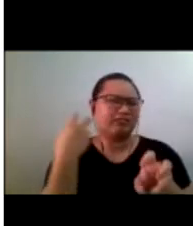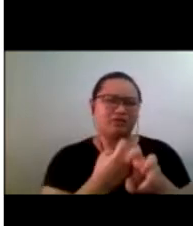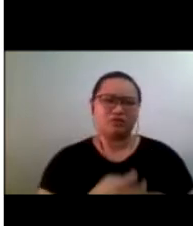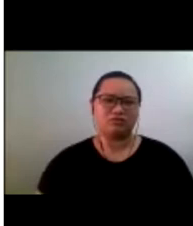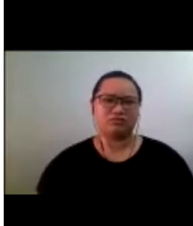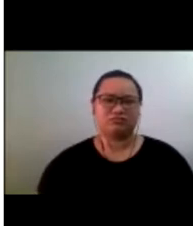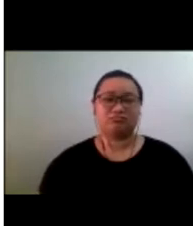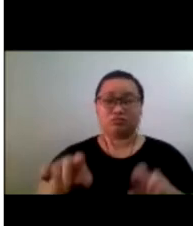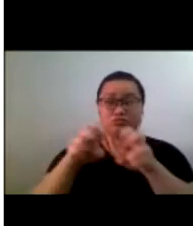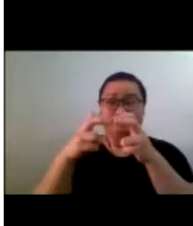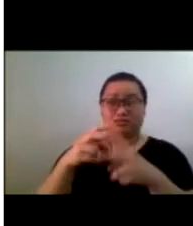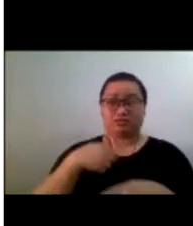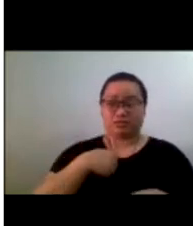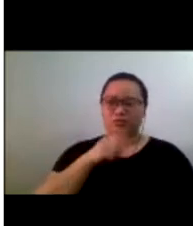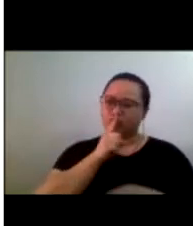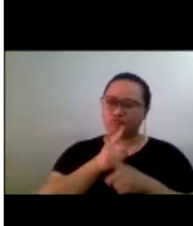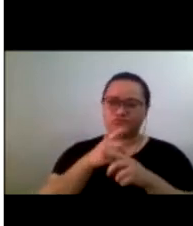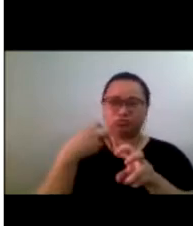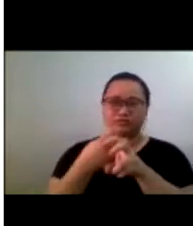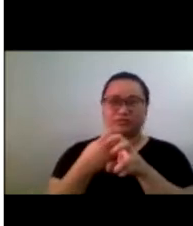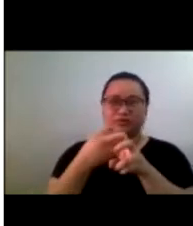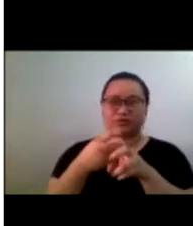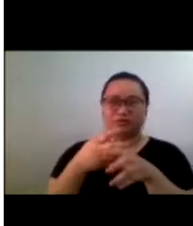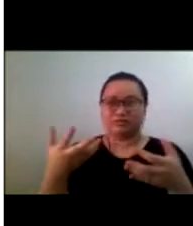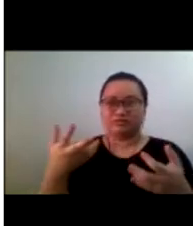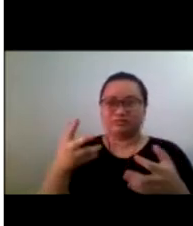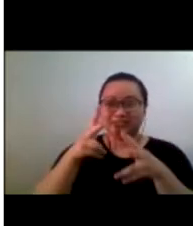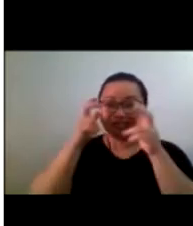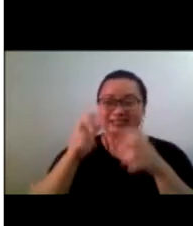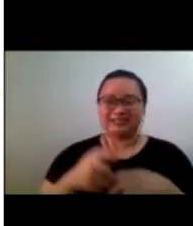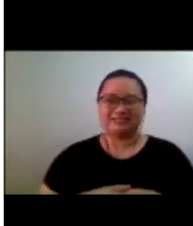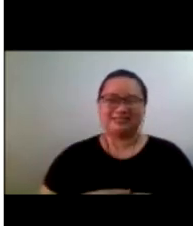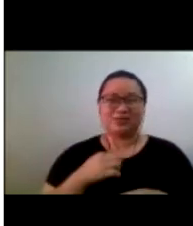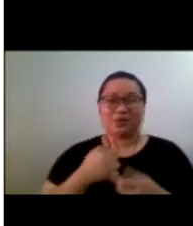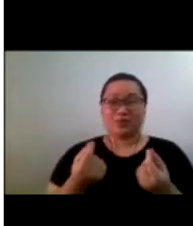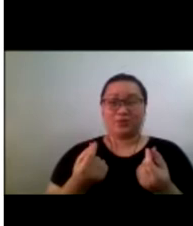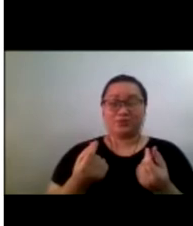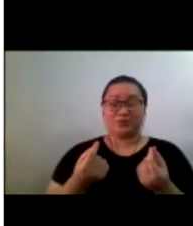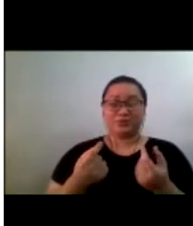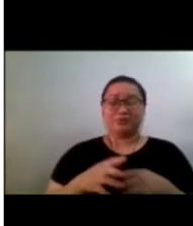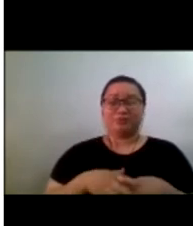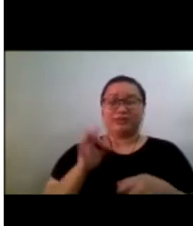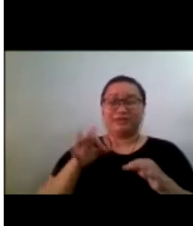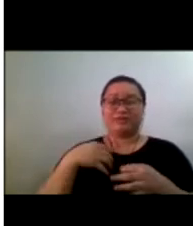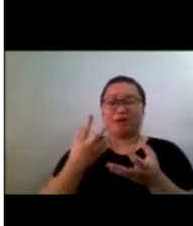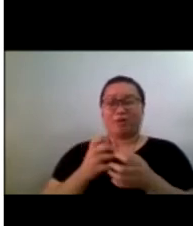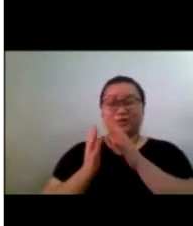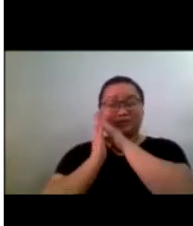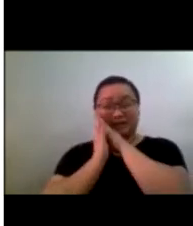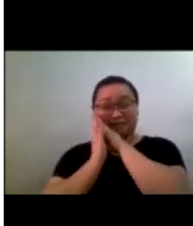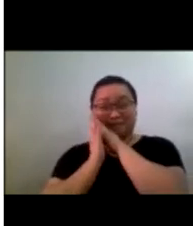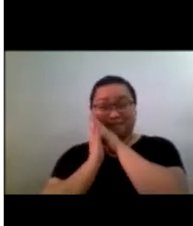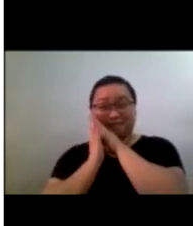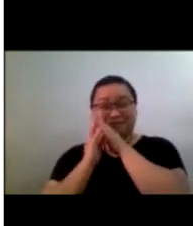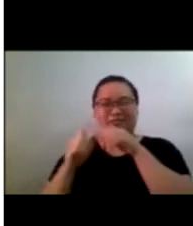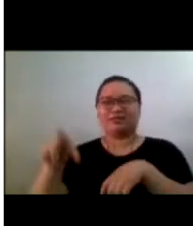want me to fall asleep, just I would turn on a lecture video and that will make me sleep. So I hope I'm not